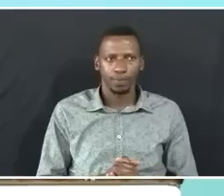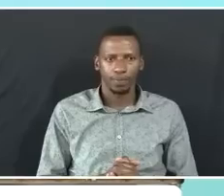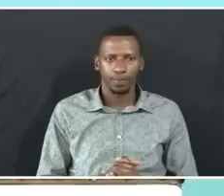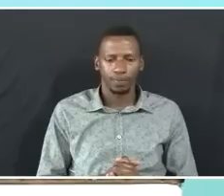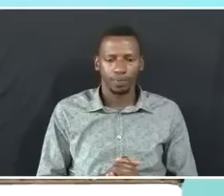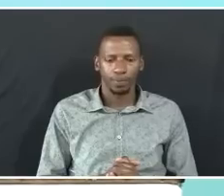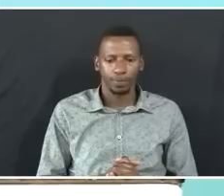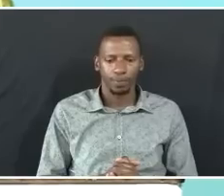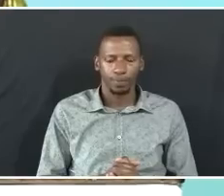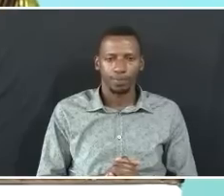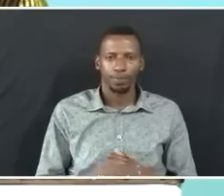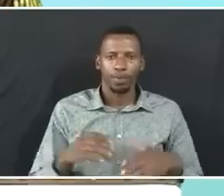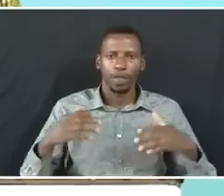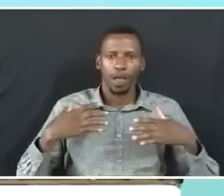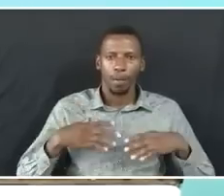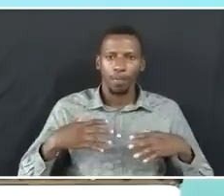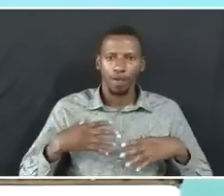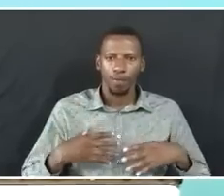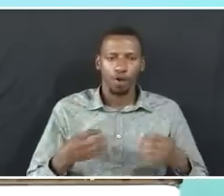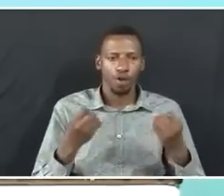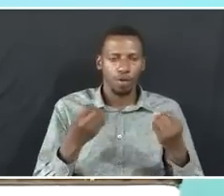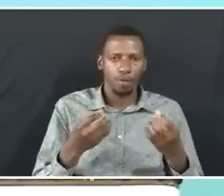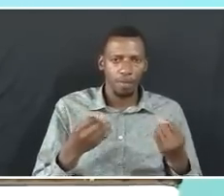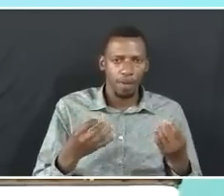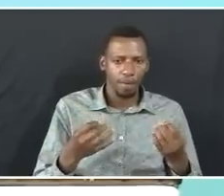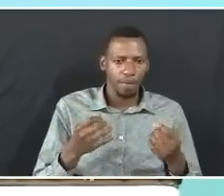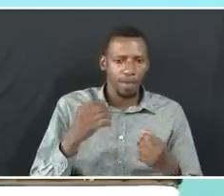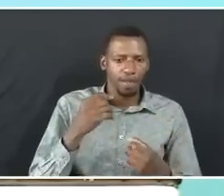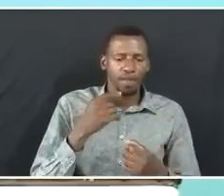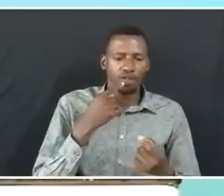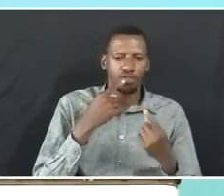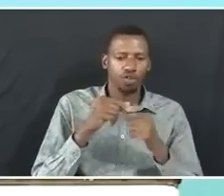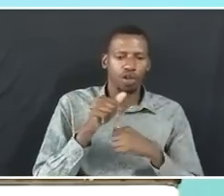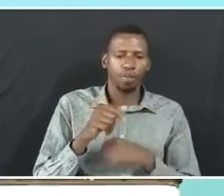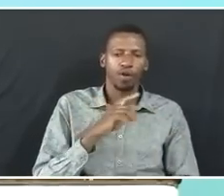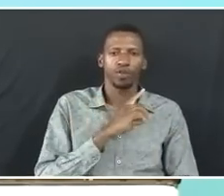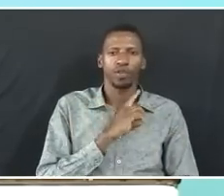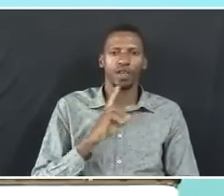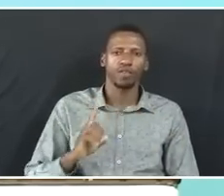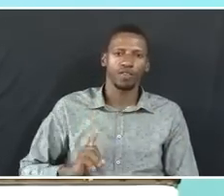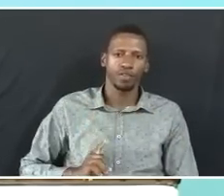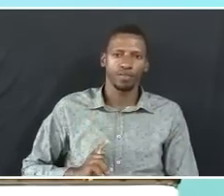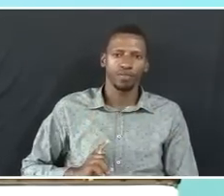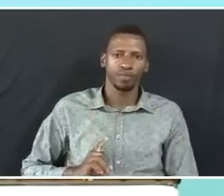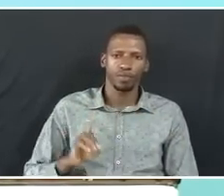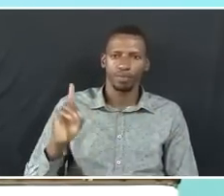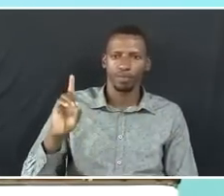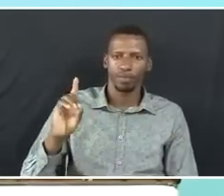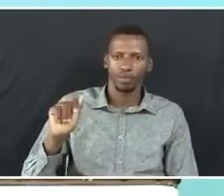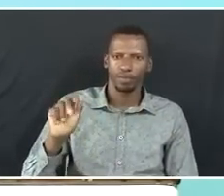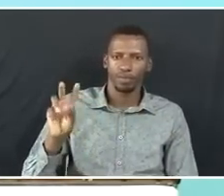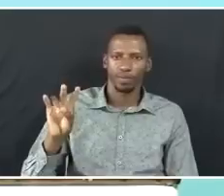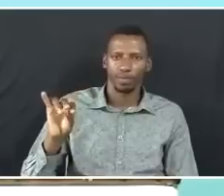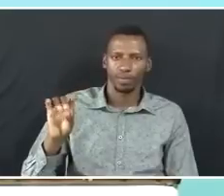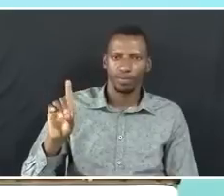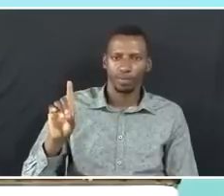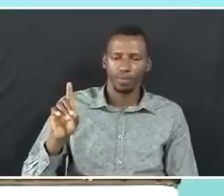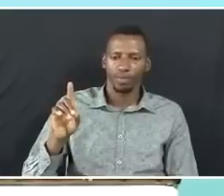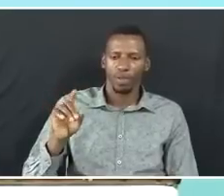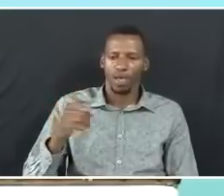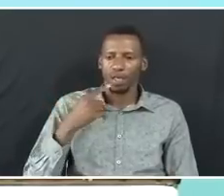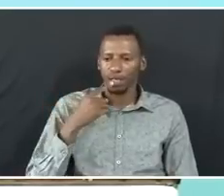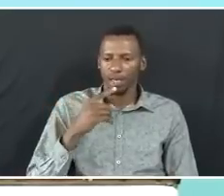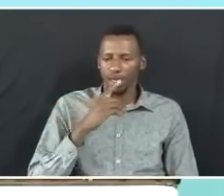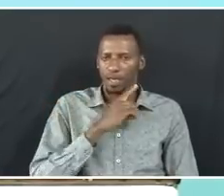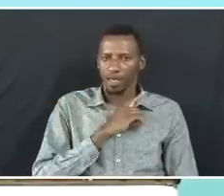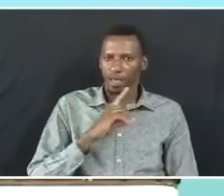Many have used the case of David to sanction polygamy, saying that he had many wives,